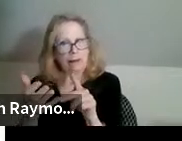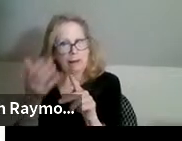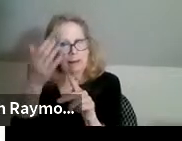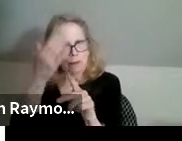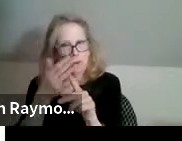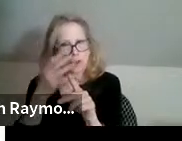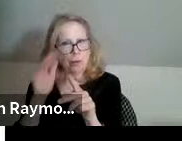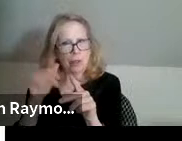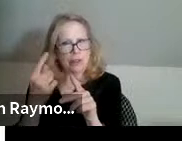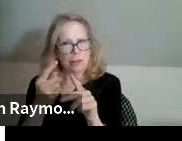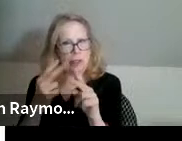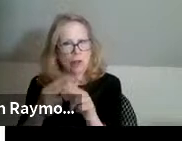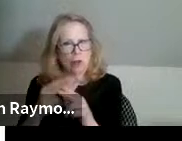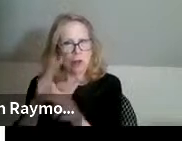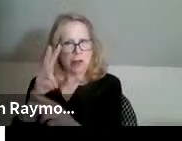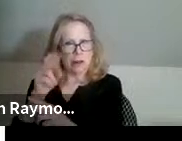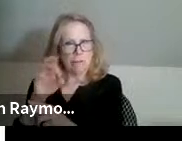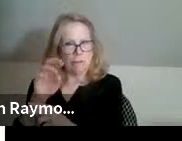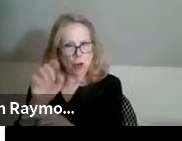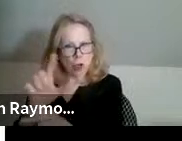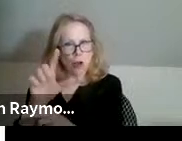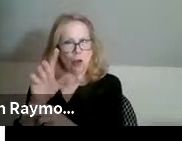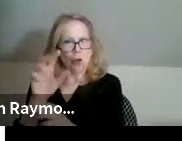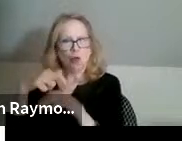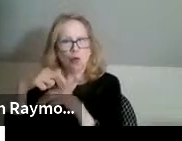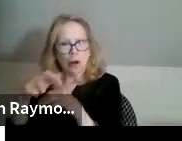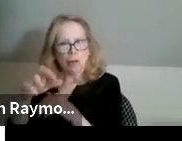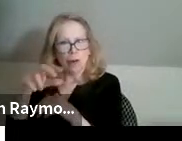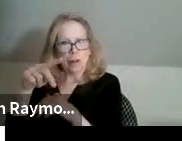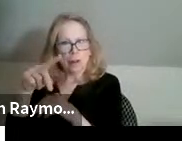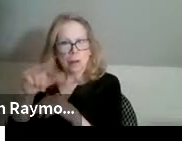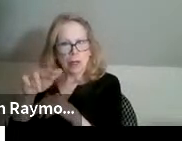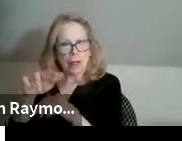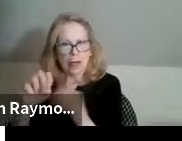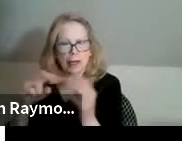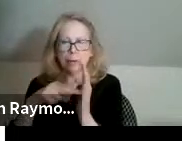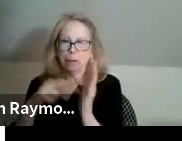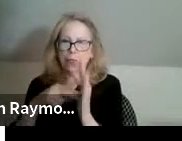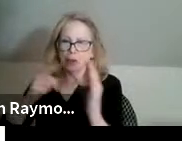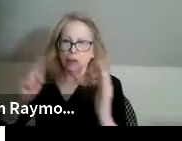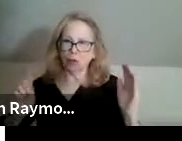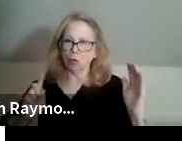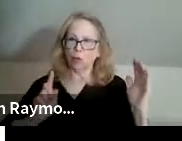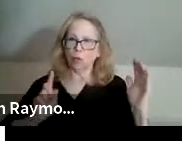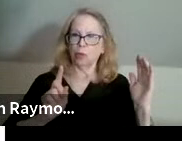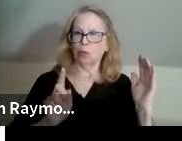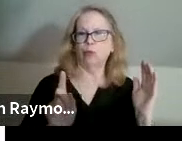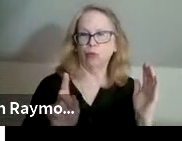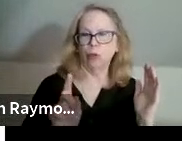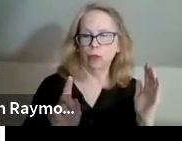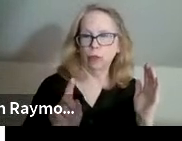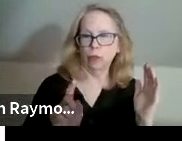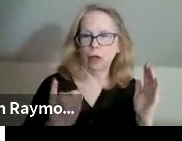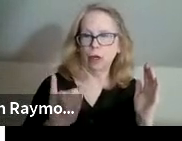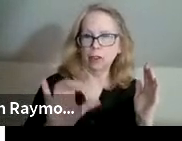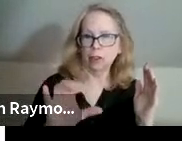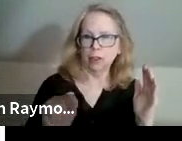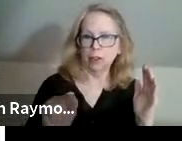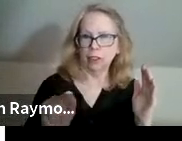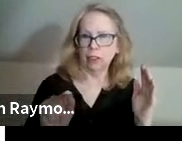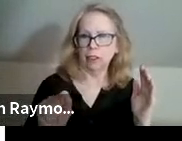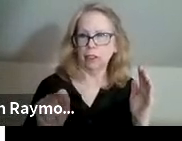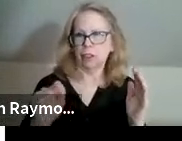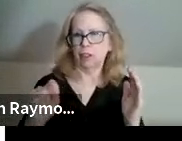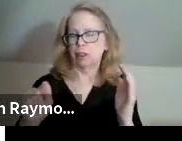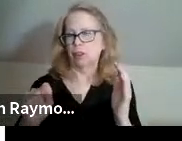a vertical reference plane. So what that means is as you approach the ICT, you